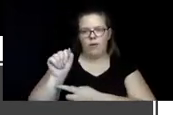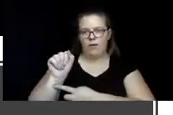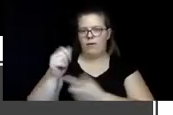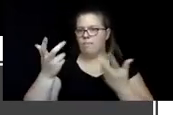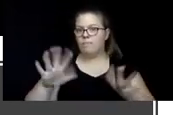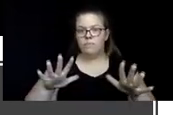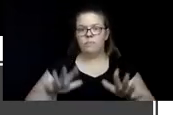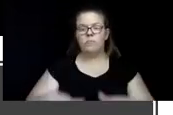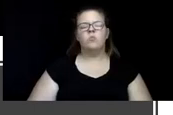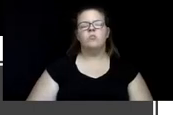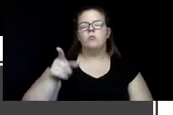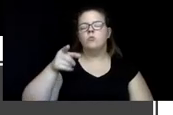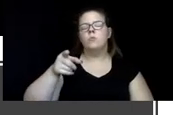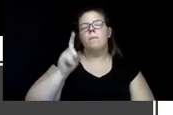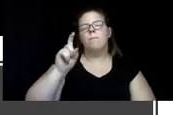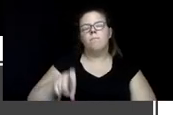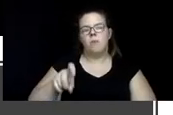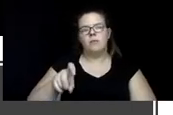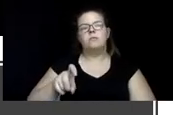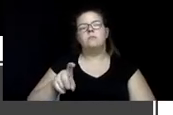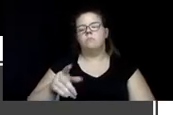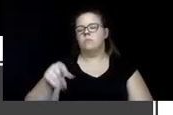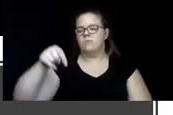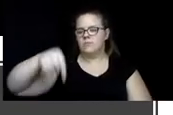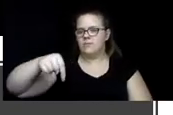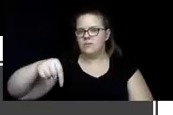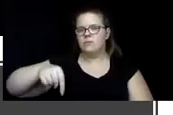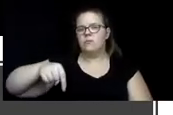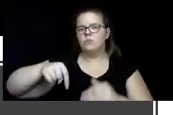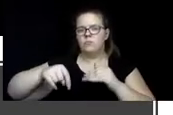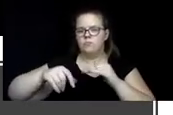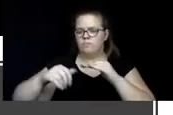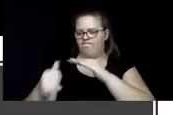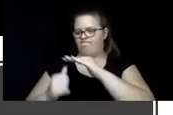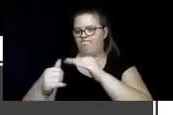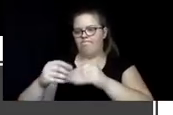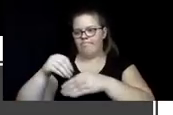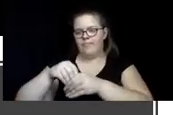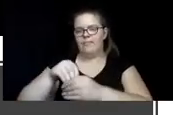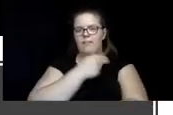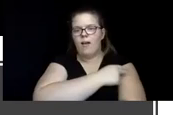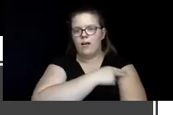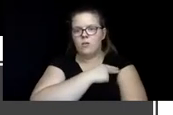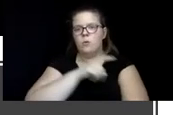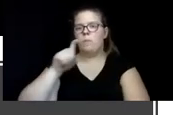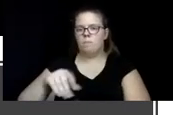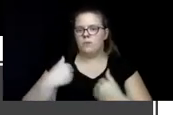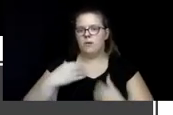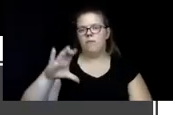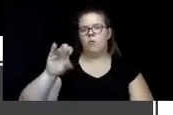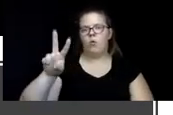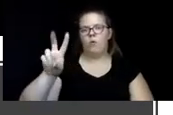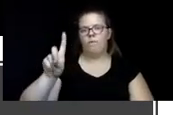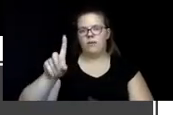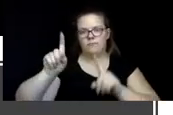So they have to be downstairs in our hospital. They have to have a COVID test within